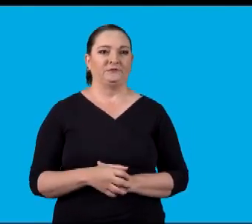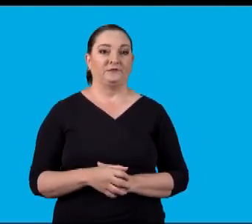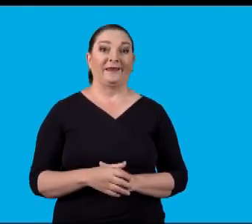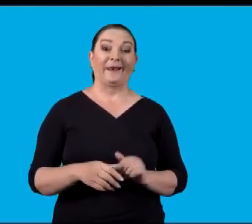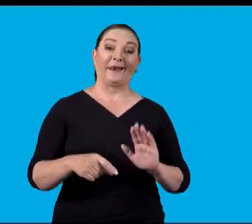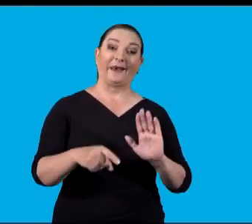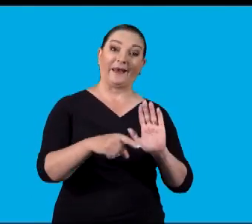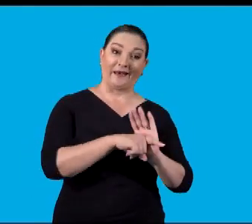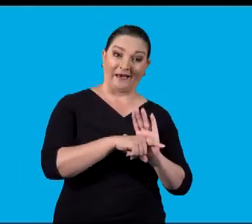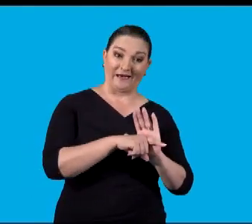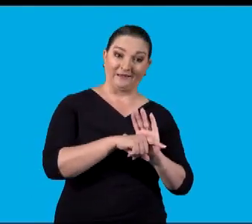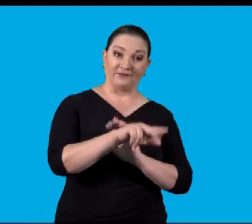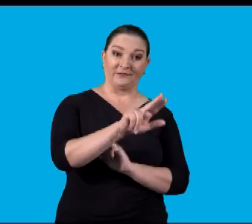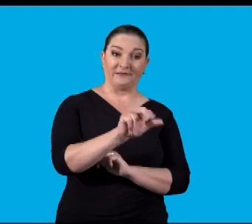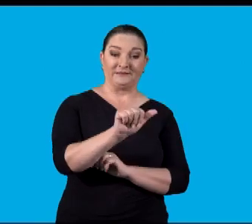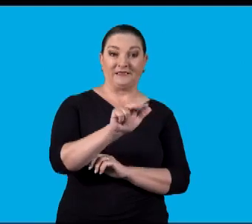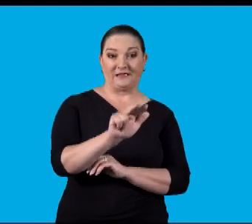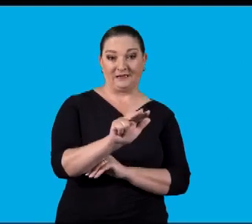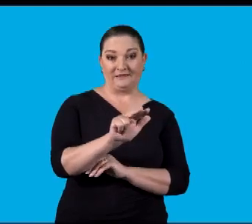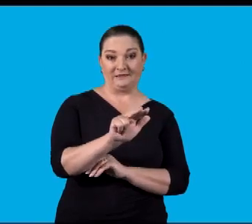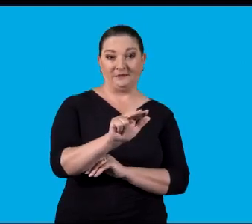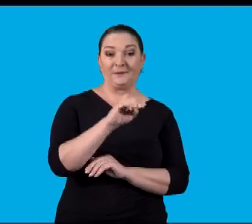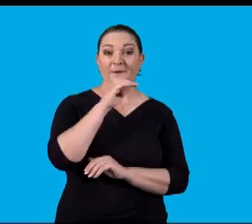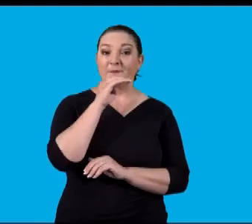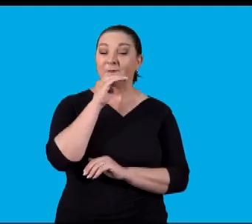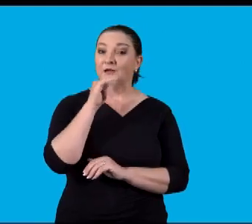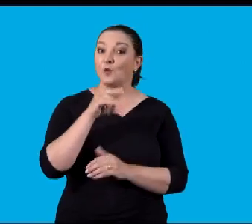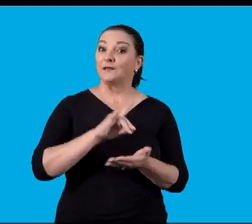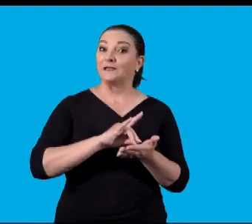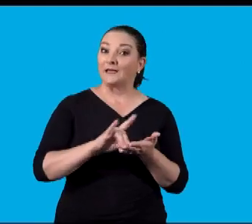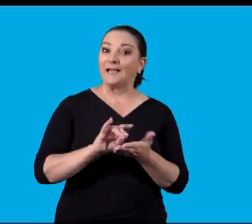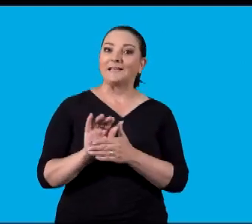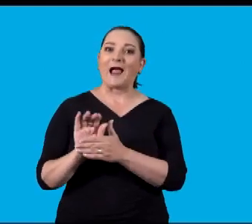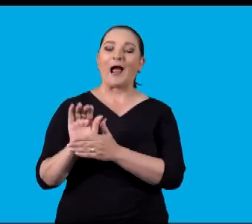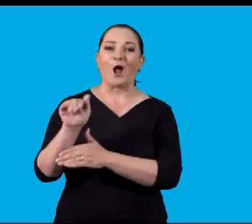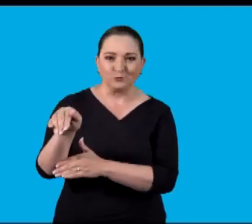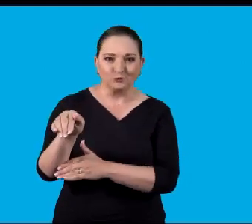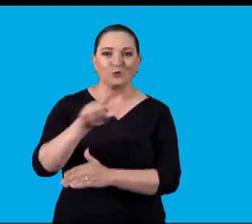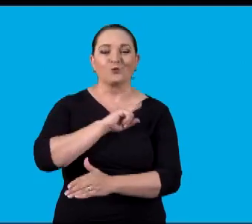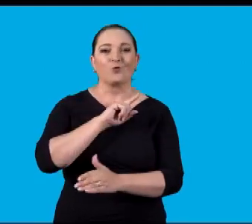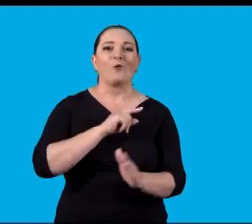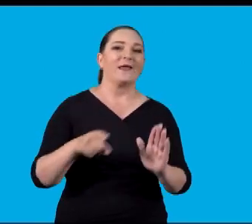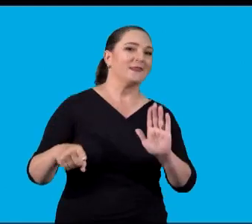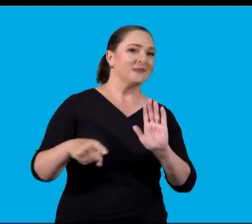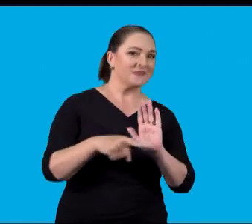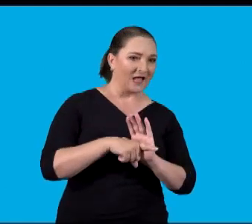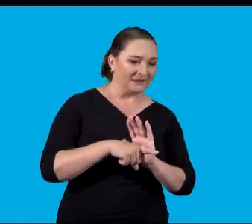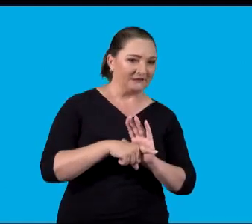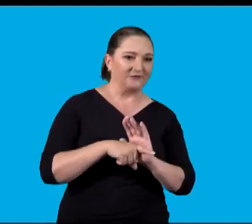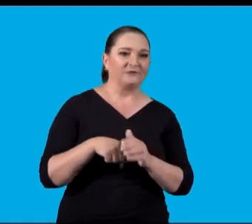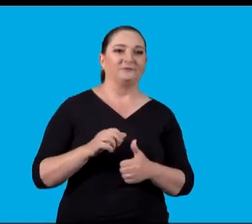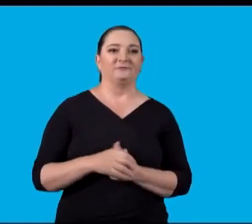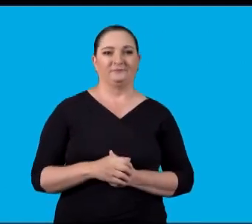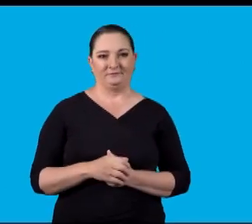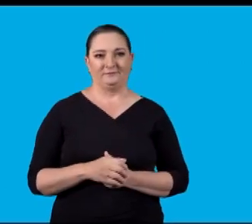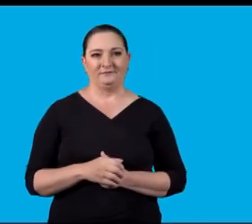868,000. It's a negative 868. That simply means it's a cash outflow because it's a negative in this case.